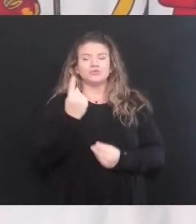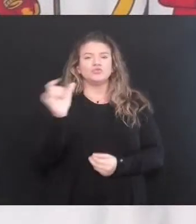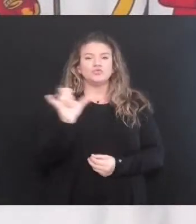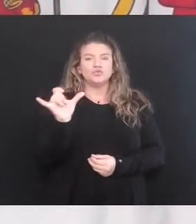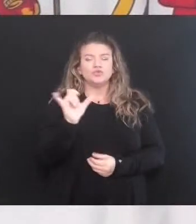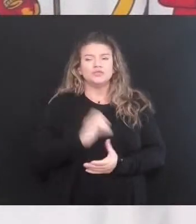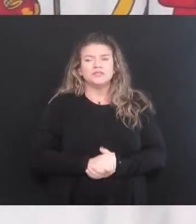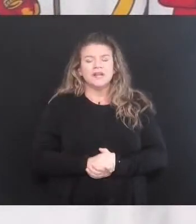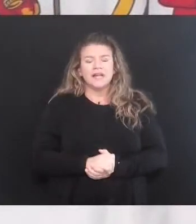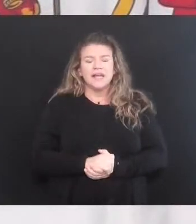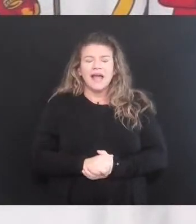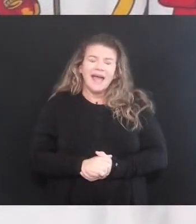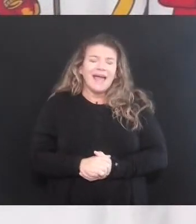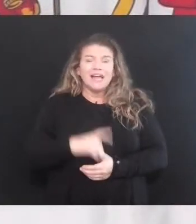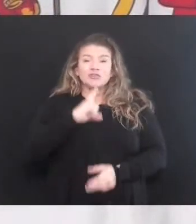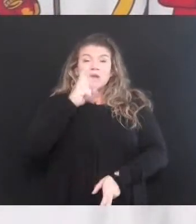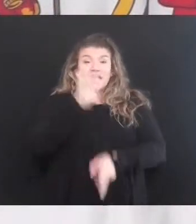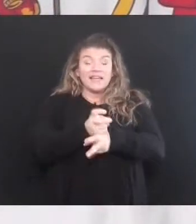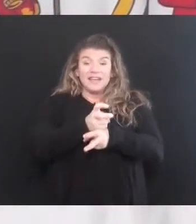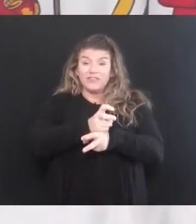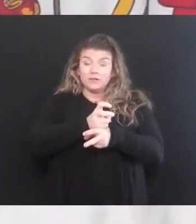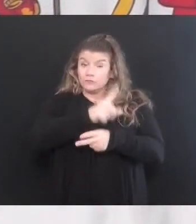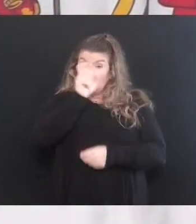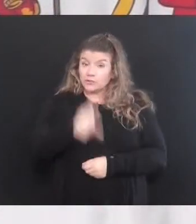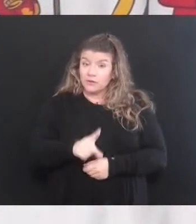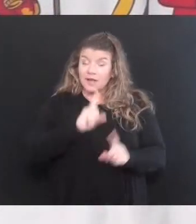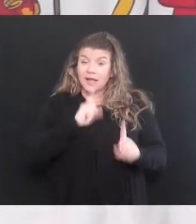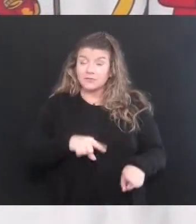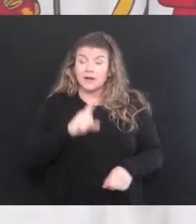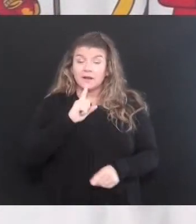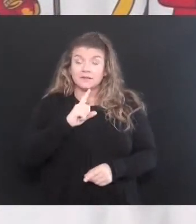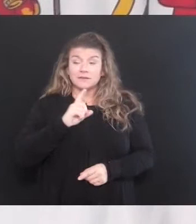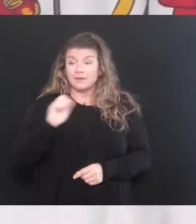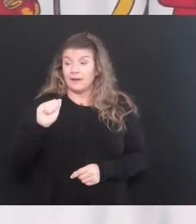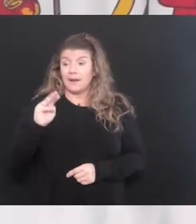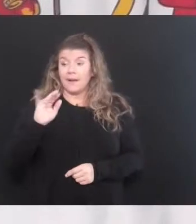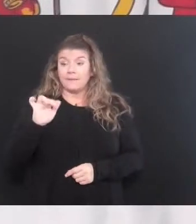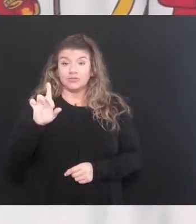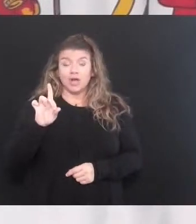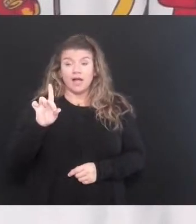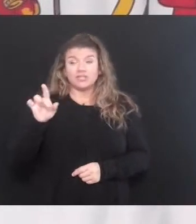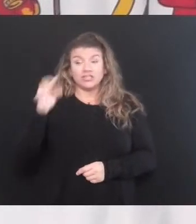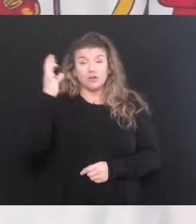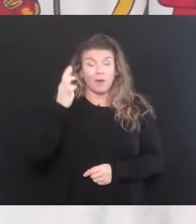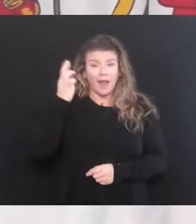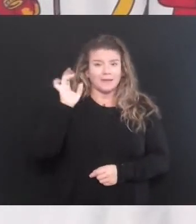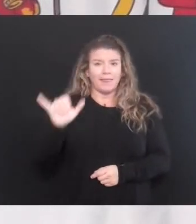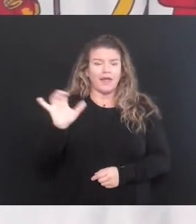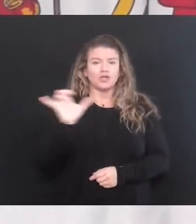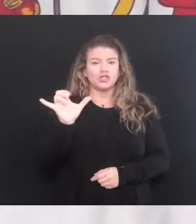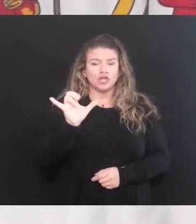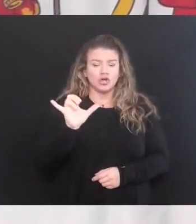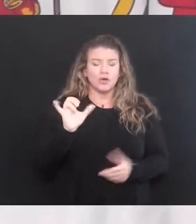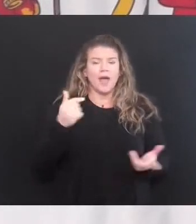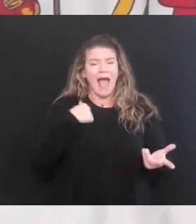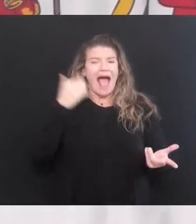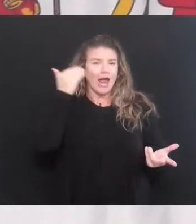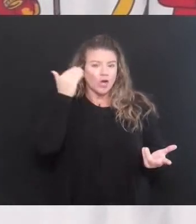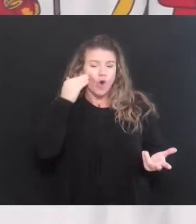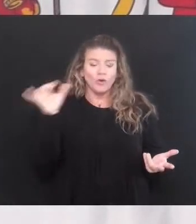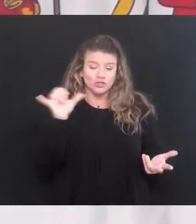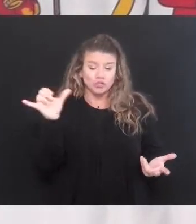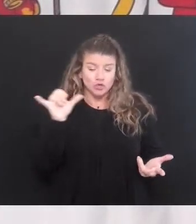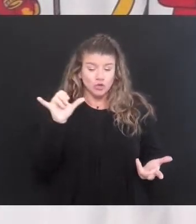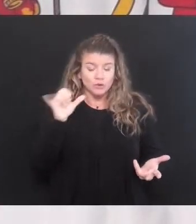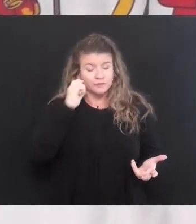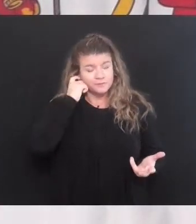it's a very difficult question to answer and everything. I'm sure Dr. Amjad, realizes that. I realize it too. You